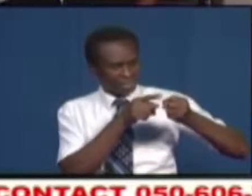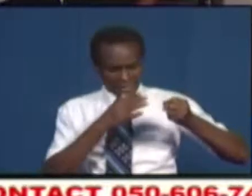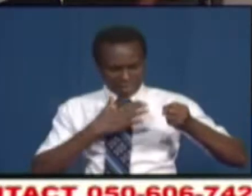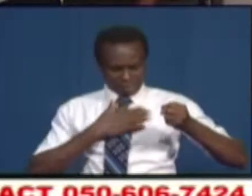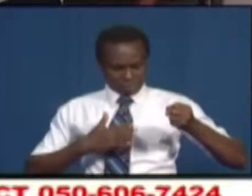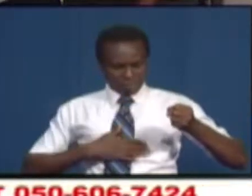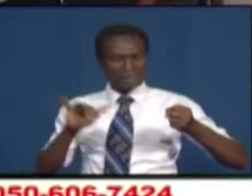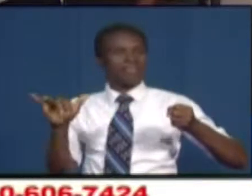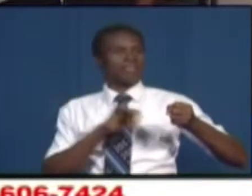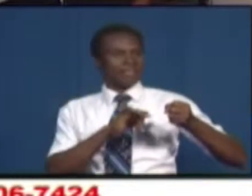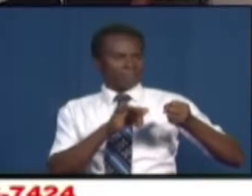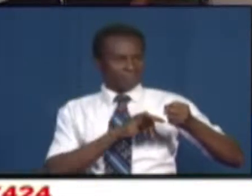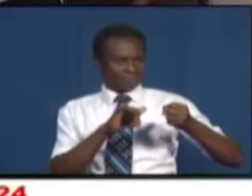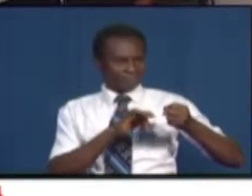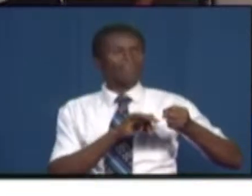know your secret.